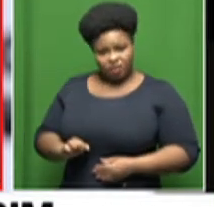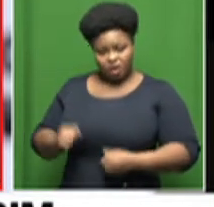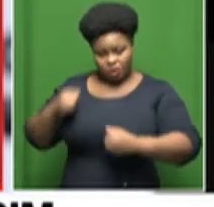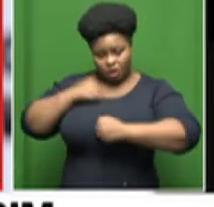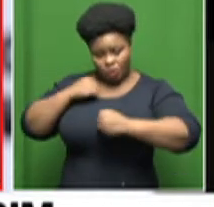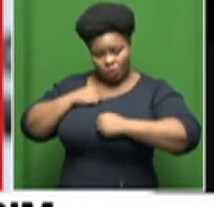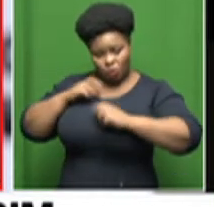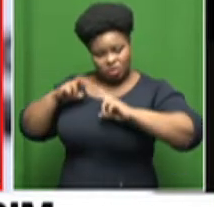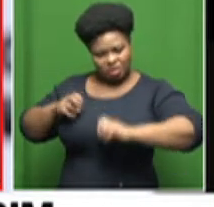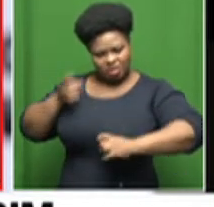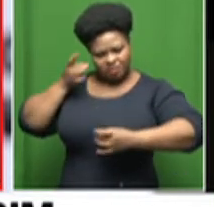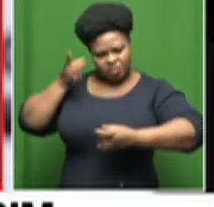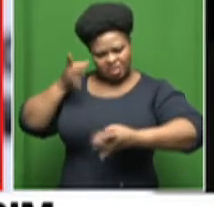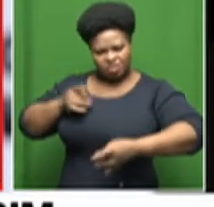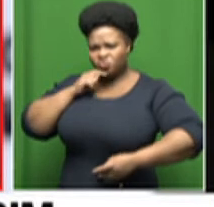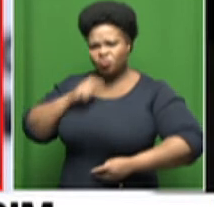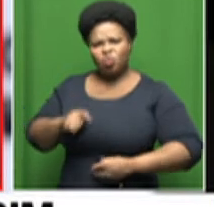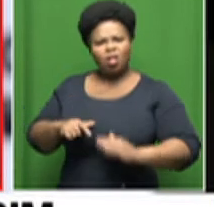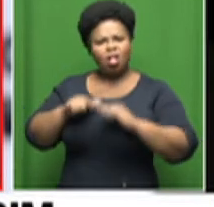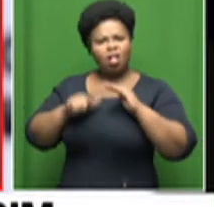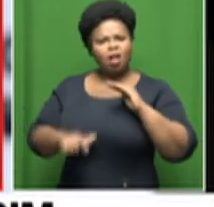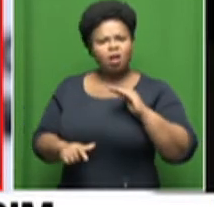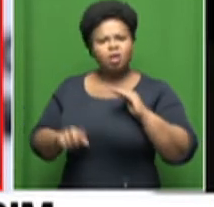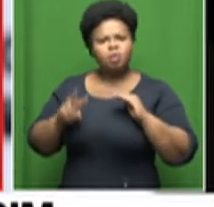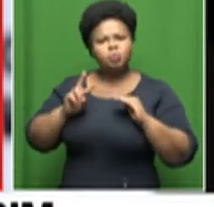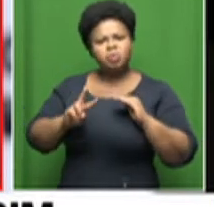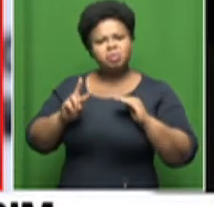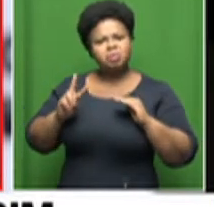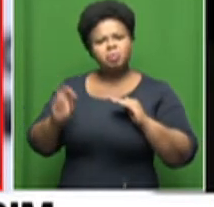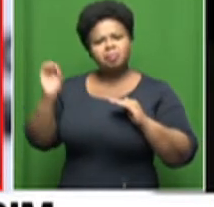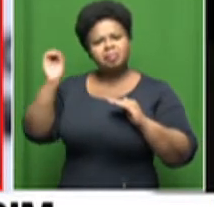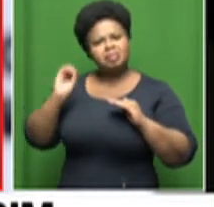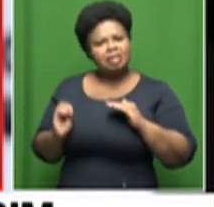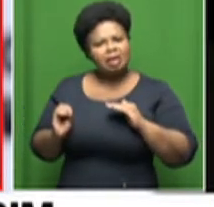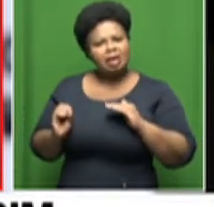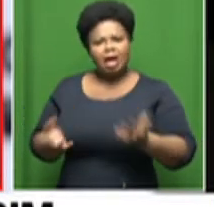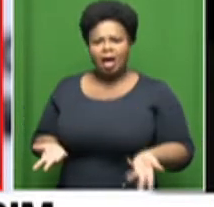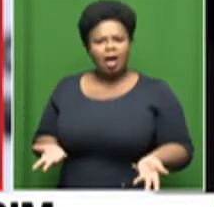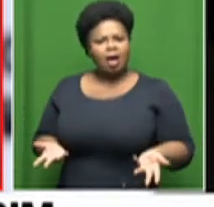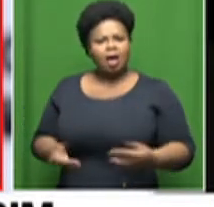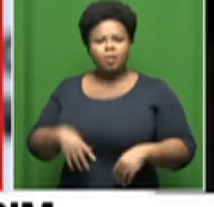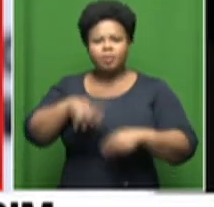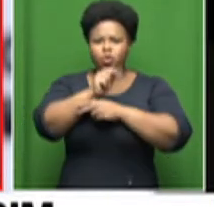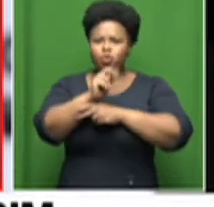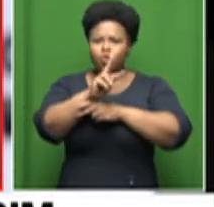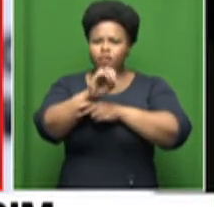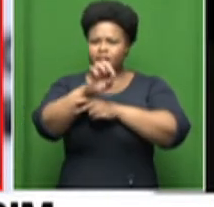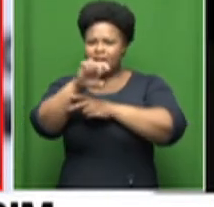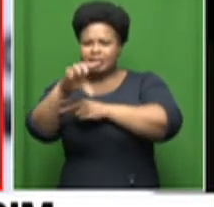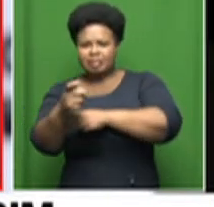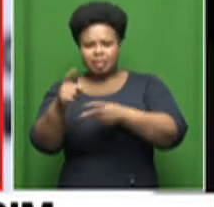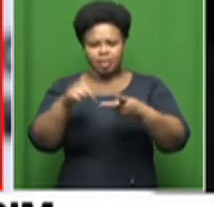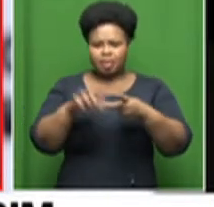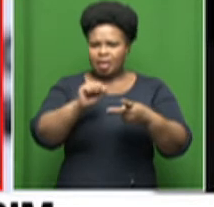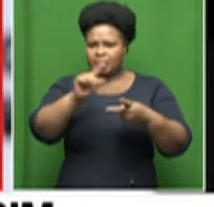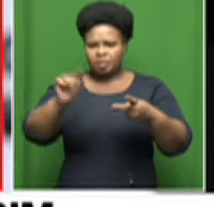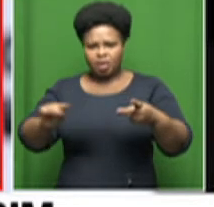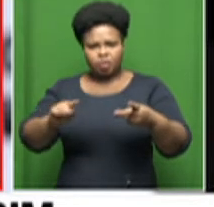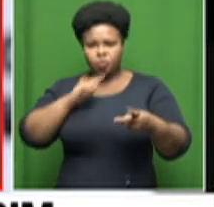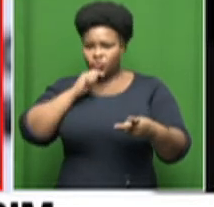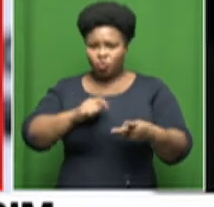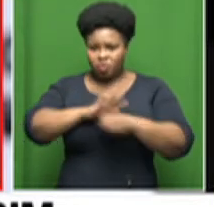own, it's concerning that it's down to 22%. So now we're seeing that with Novovex, and we're seeing that also with AstraZeneca,